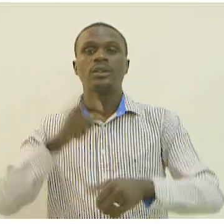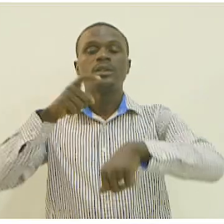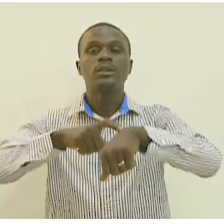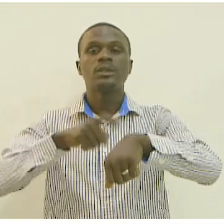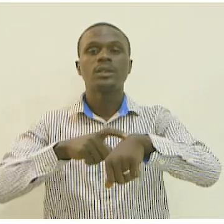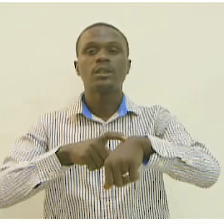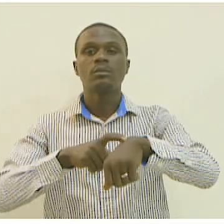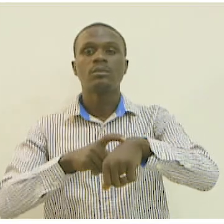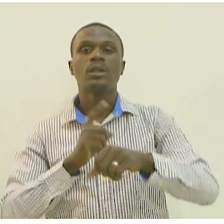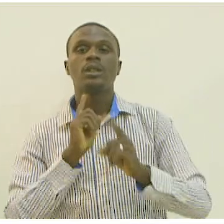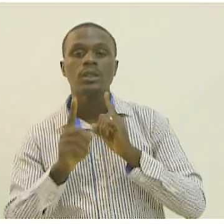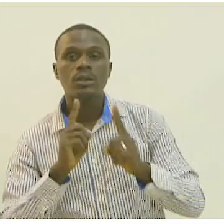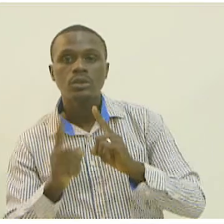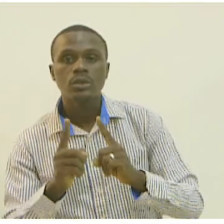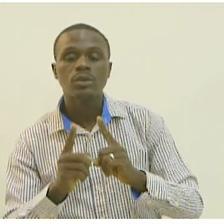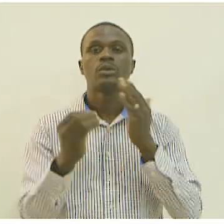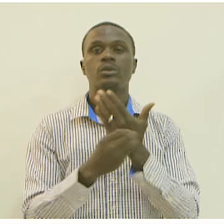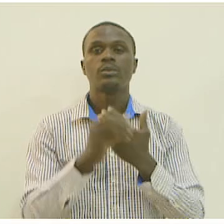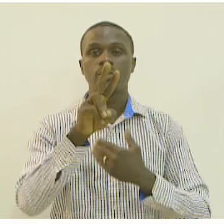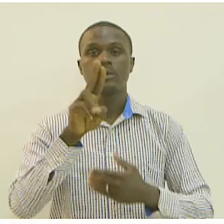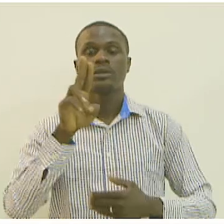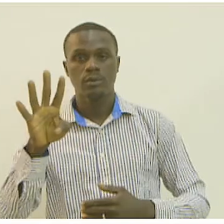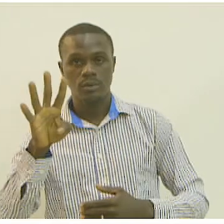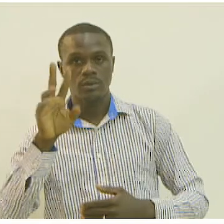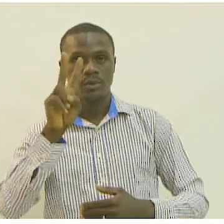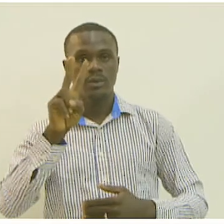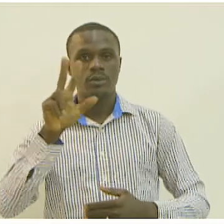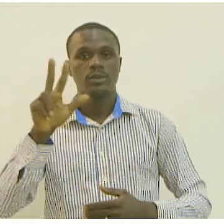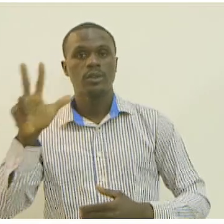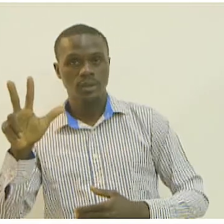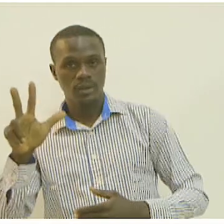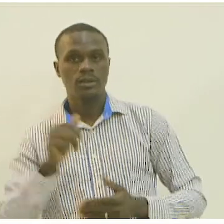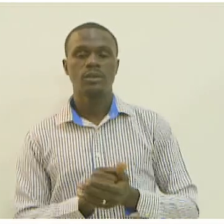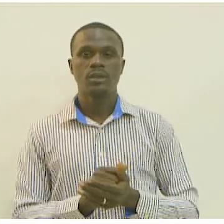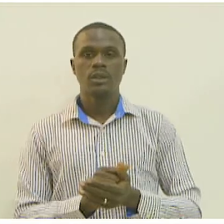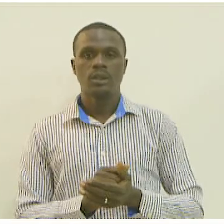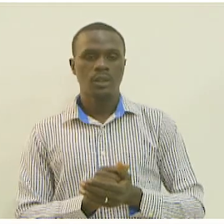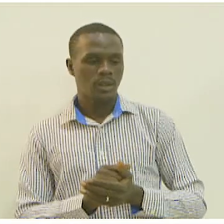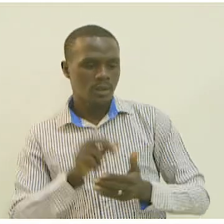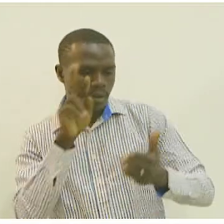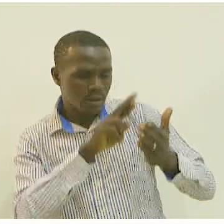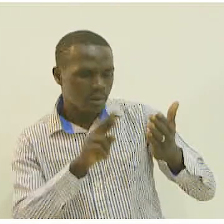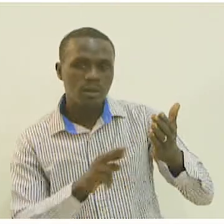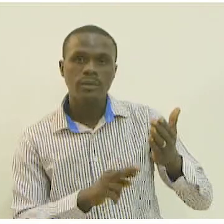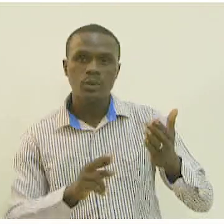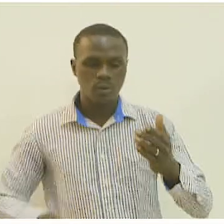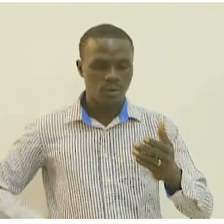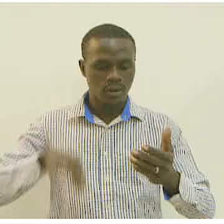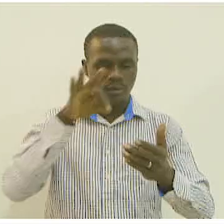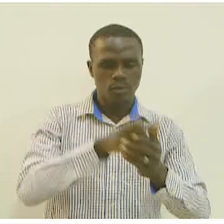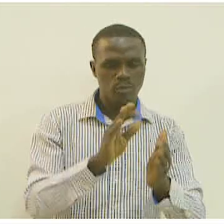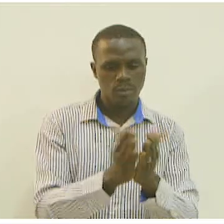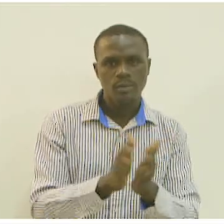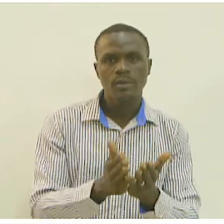of 24 October 2023, reviewing the electoral system is critical to strengthening